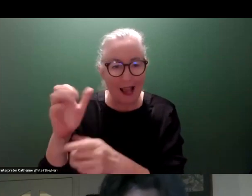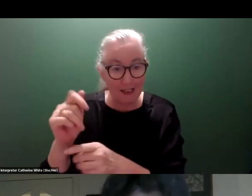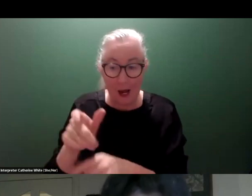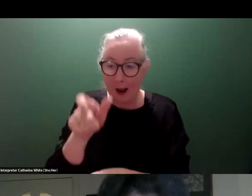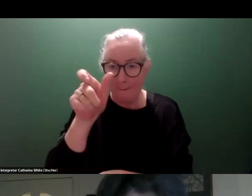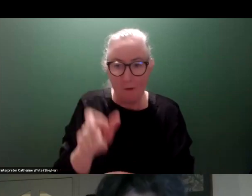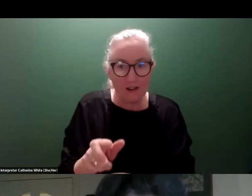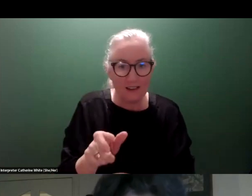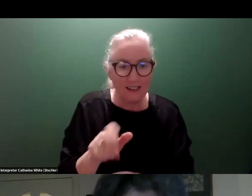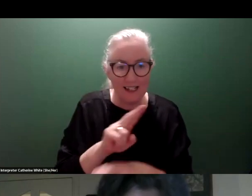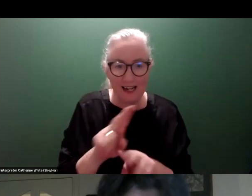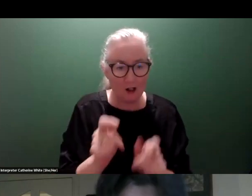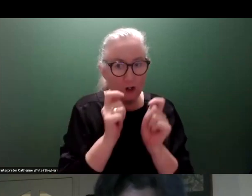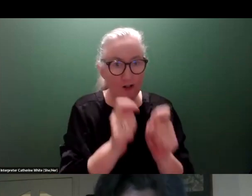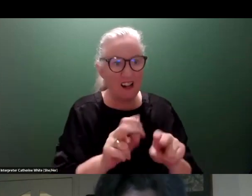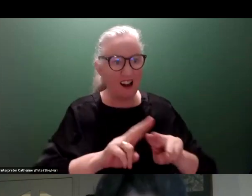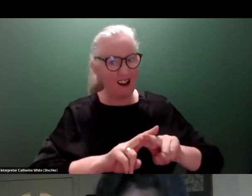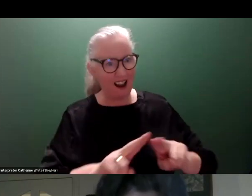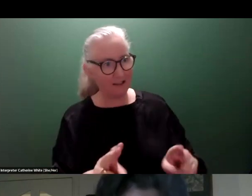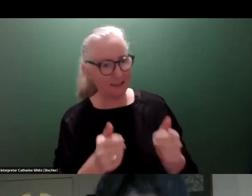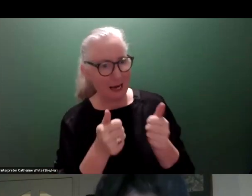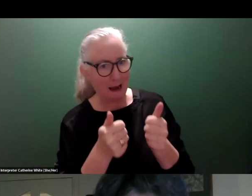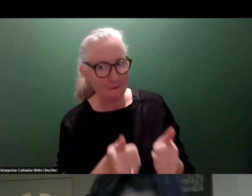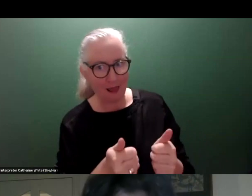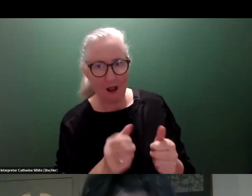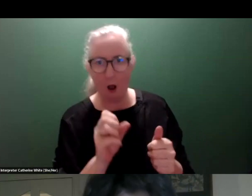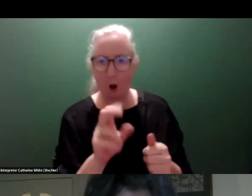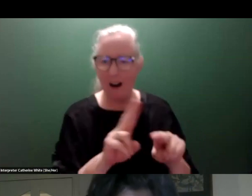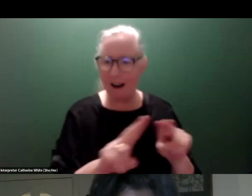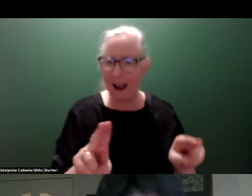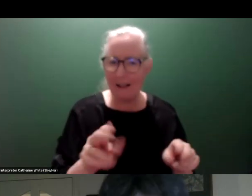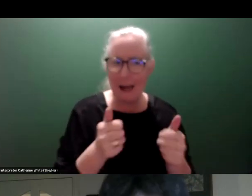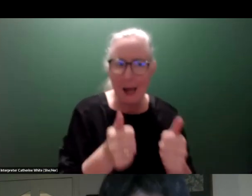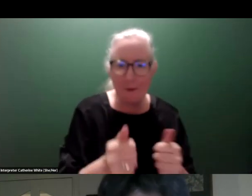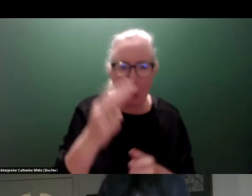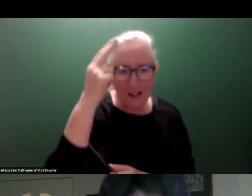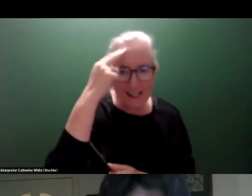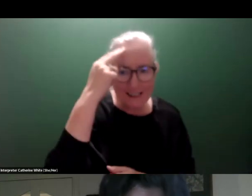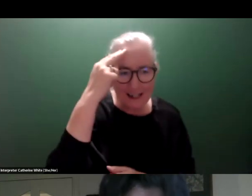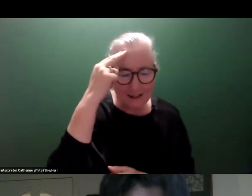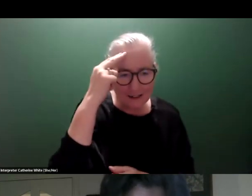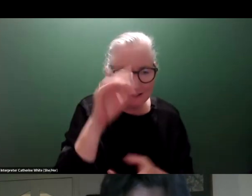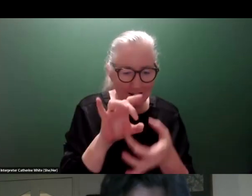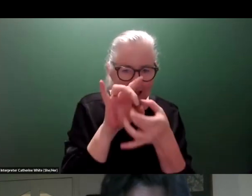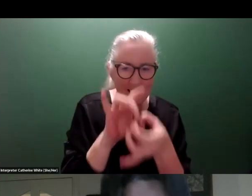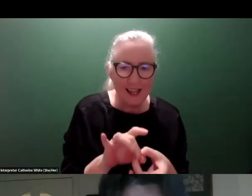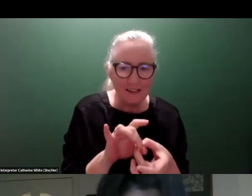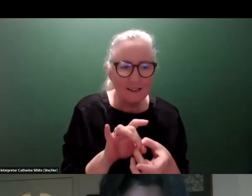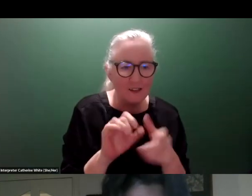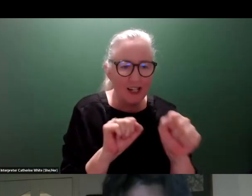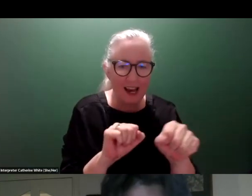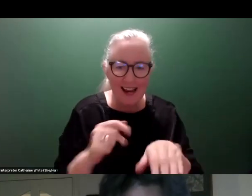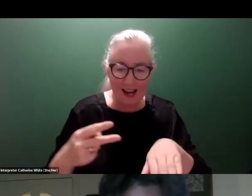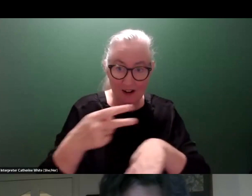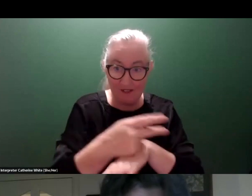not to be regarded as unable to understand the information relevant to the intervention